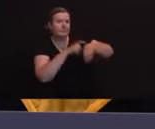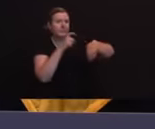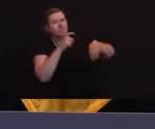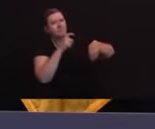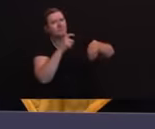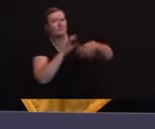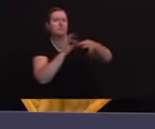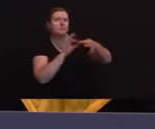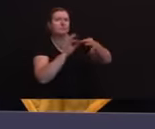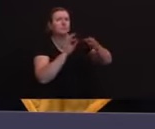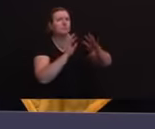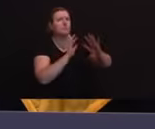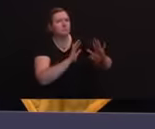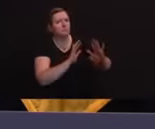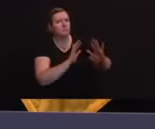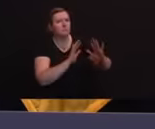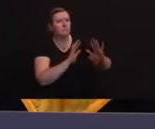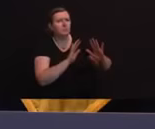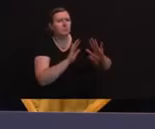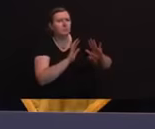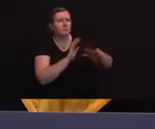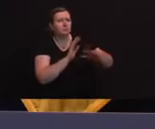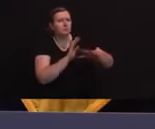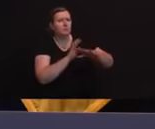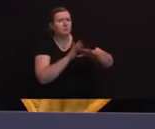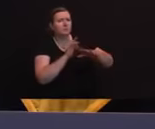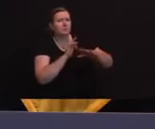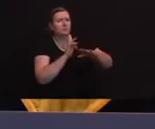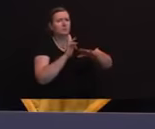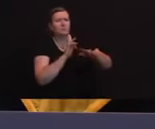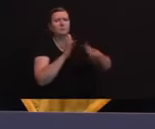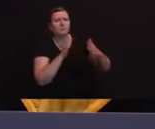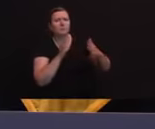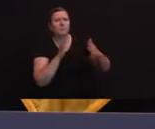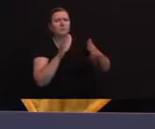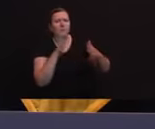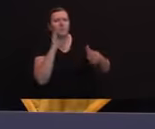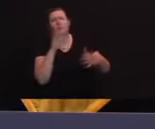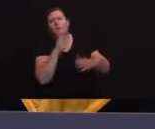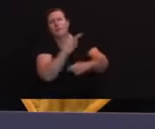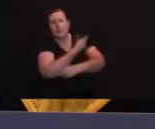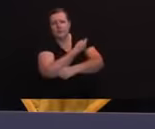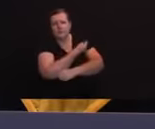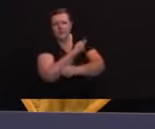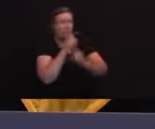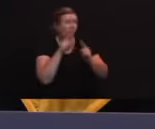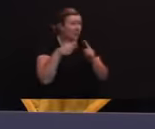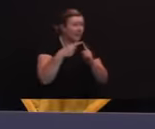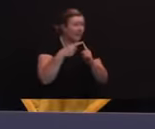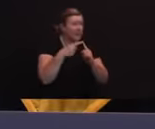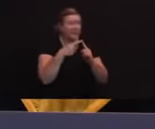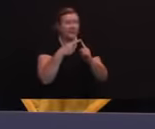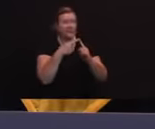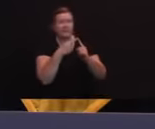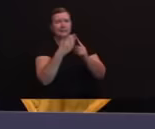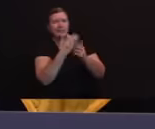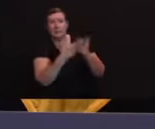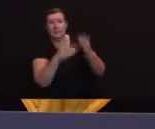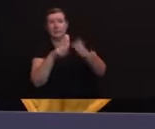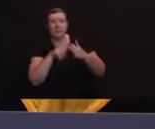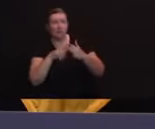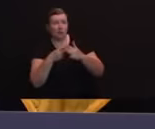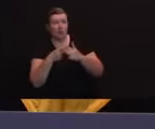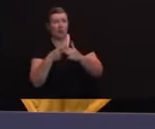is now kind of being widely accepted as the timing, something by the end of the year, starting with at-risk